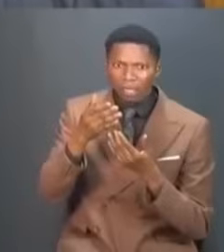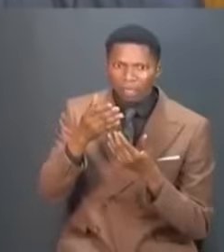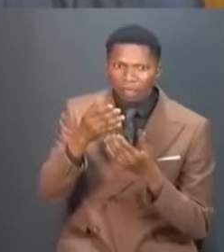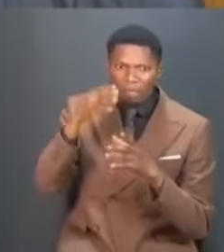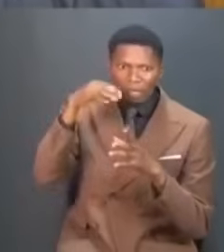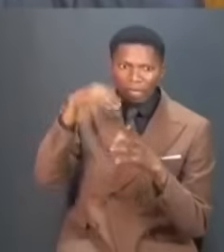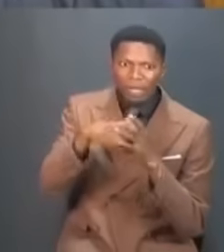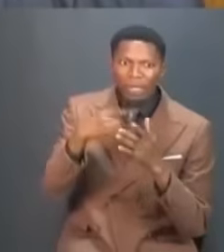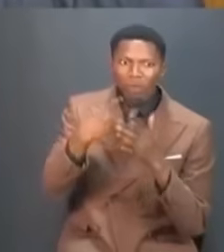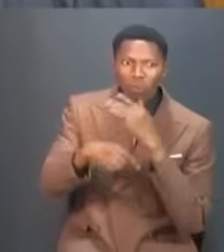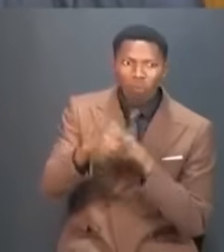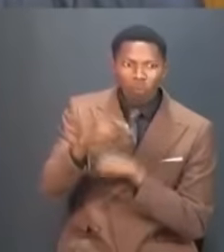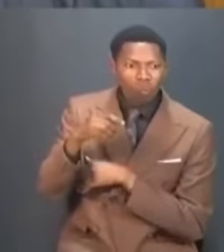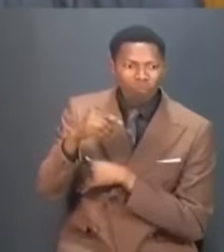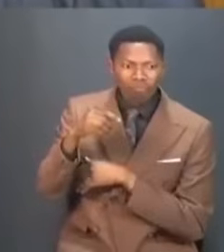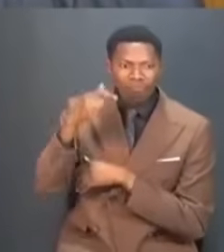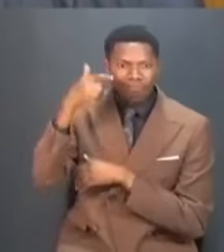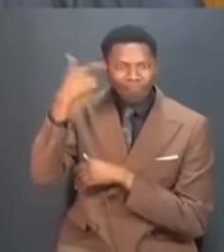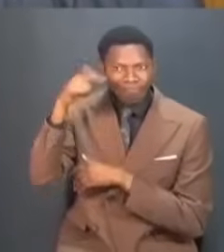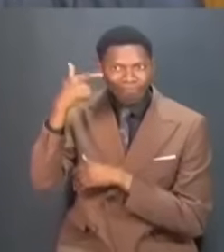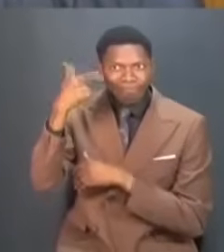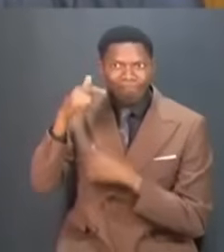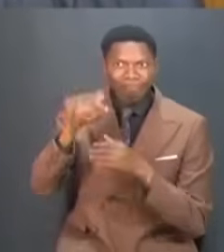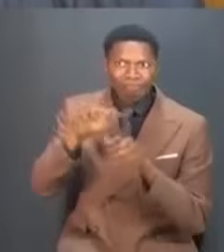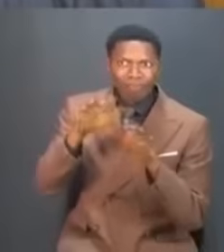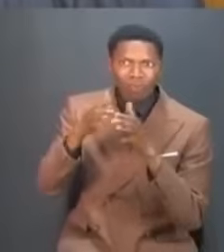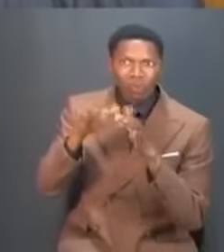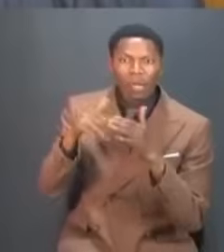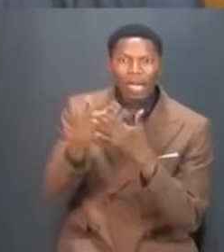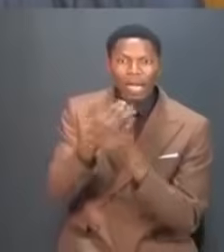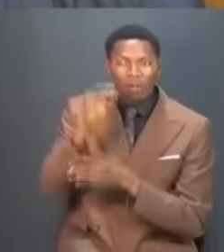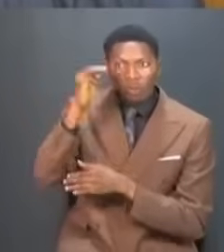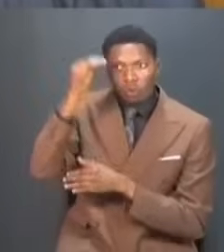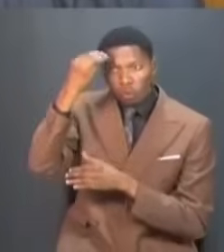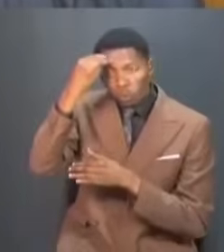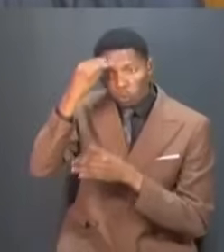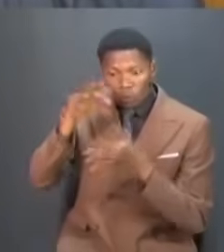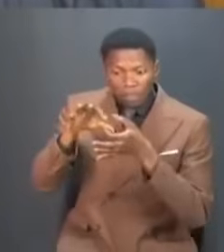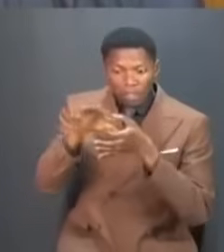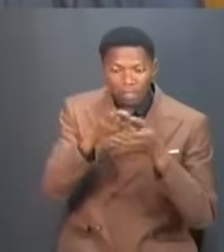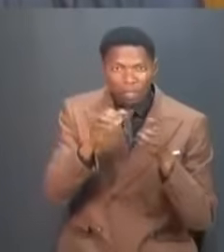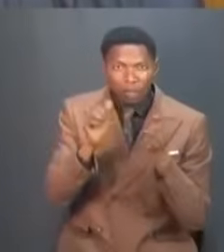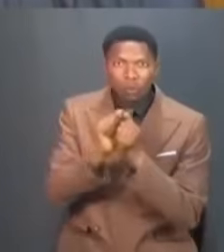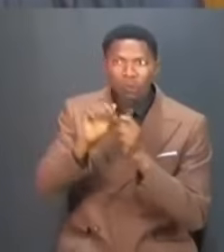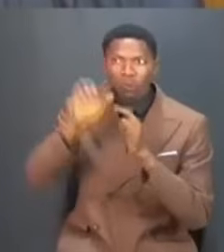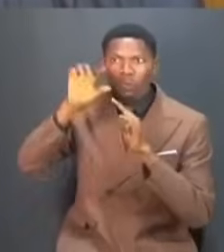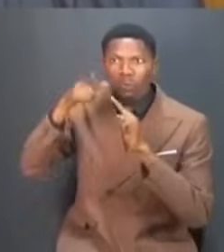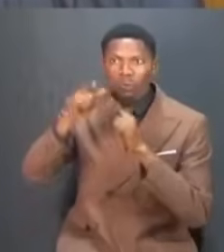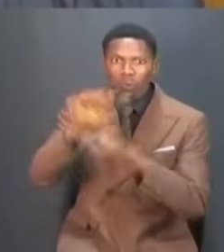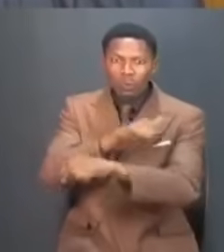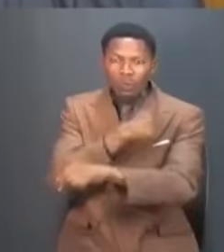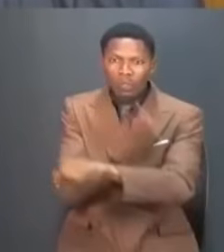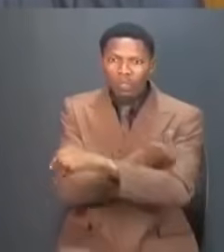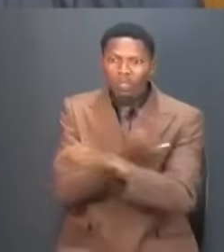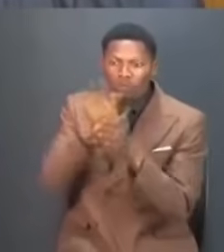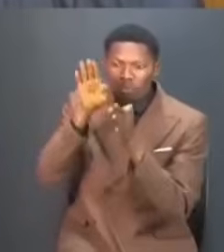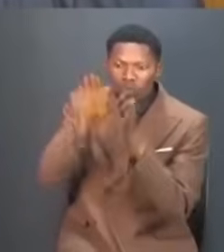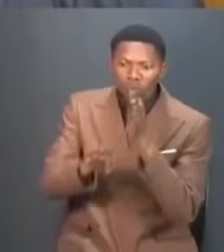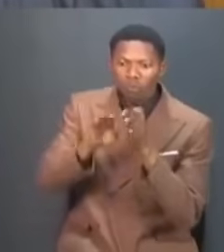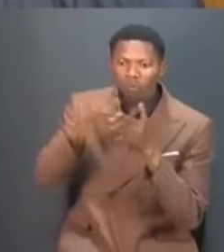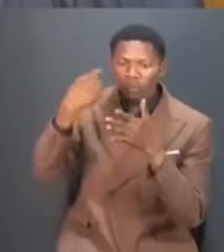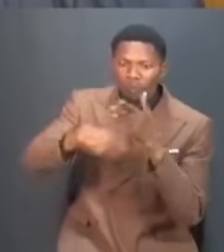mining communities? And how is your ministry collaborating with local authorities to stabilize food prices in these